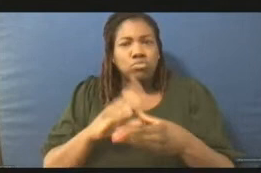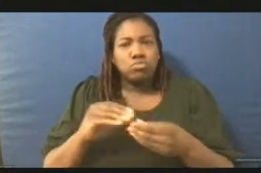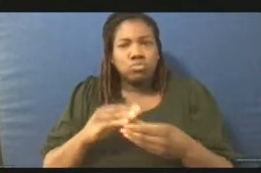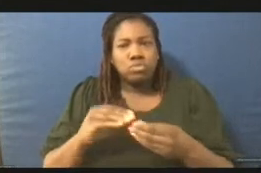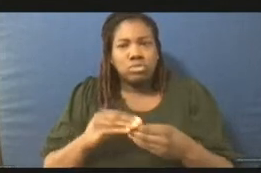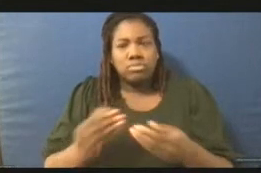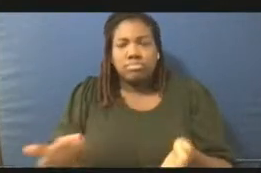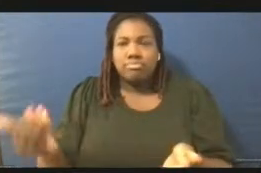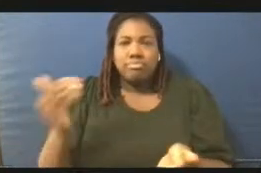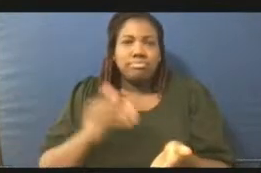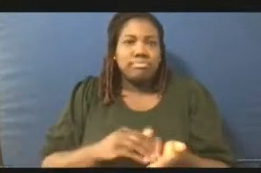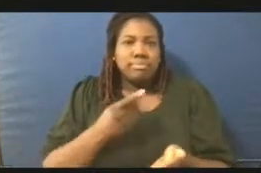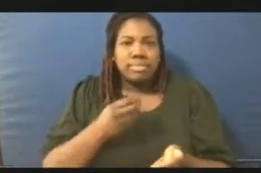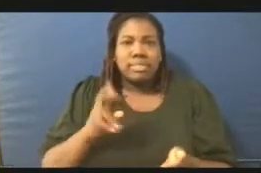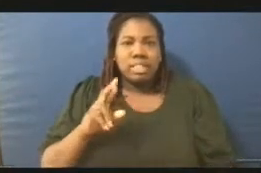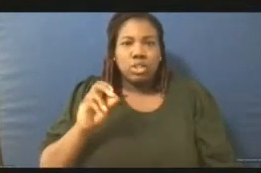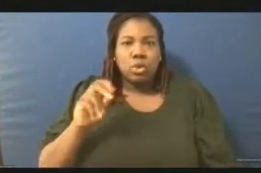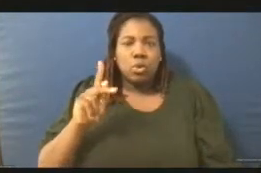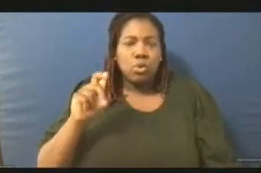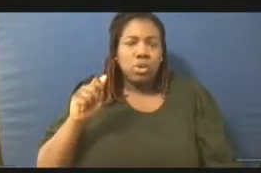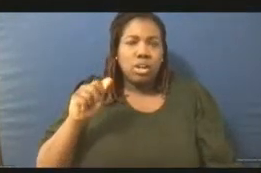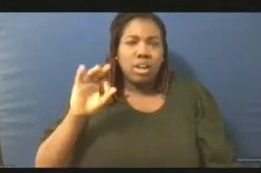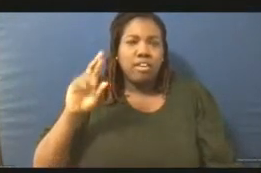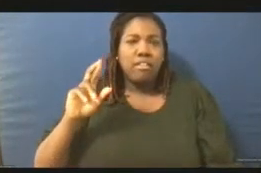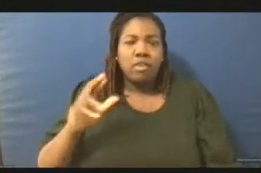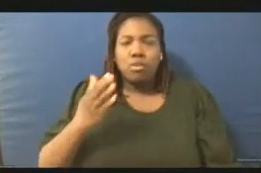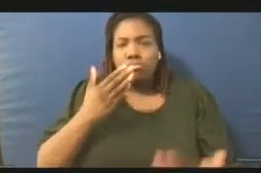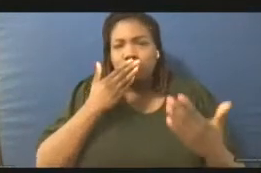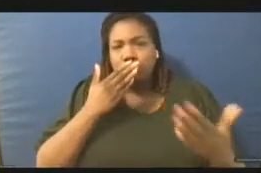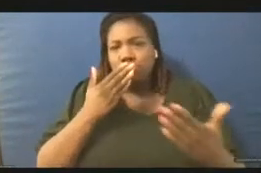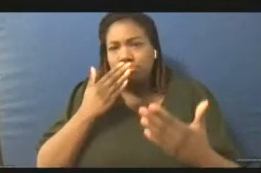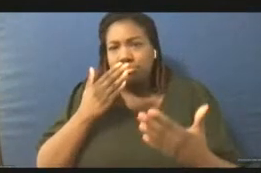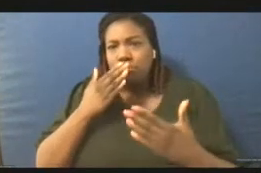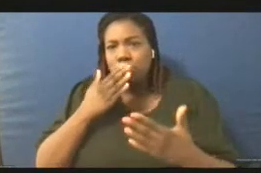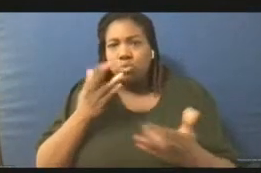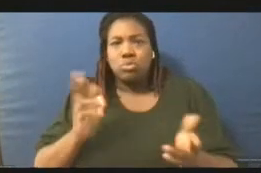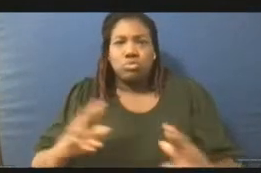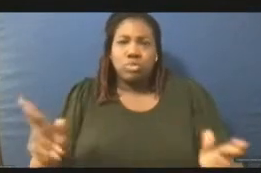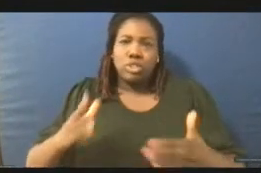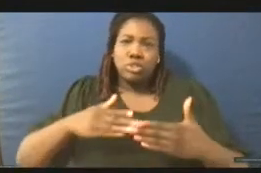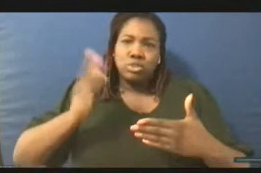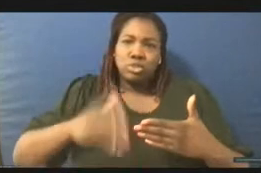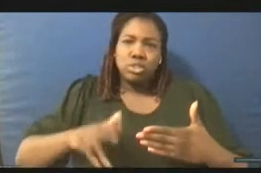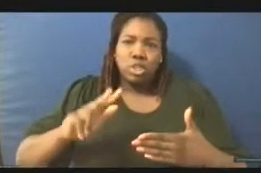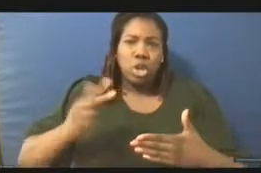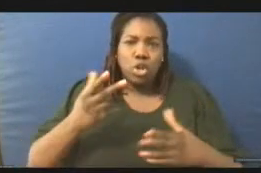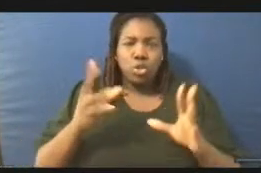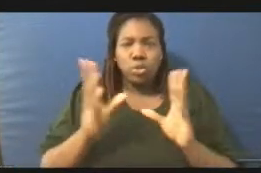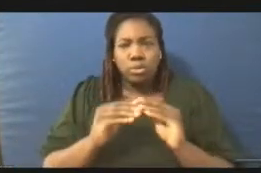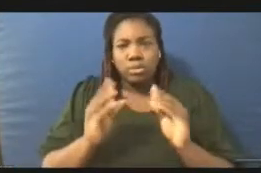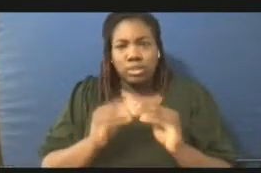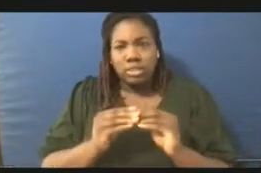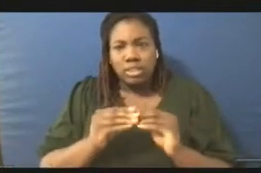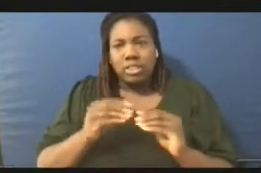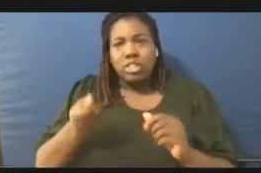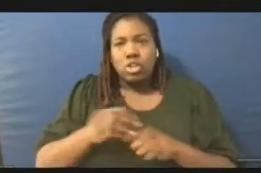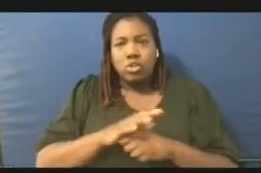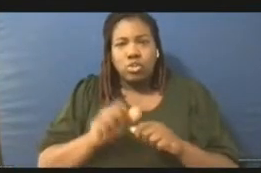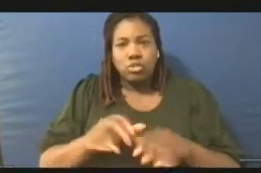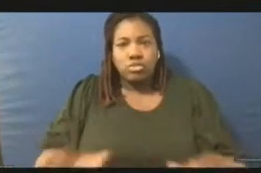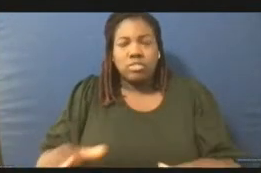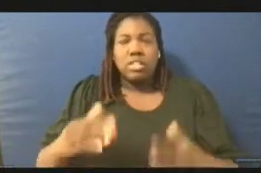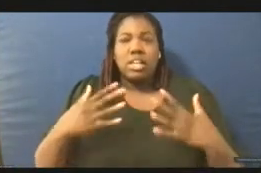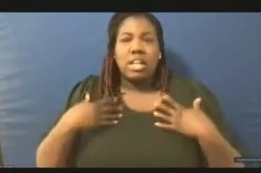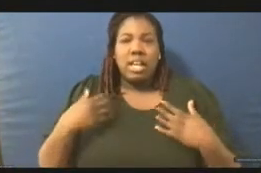Again, as Dr. Okafor began, to continue our thanks as we prepare to conclude what is our third meeting of the COVID-19 Health Equity Task